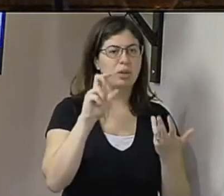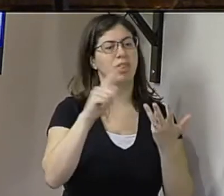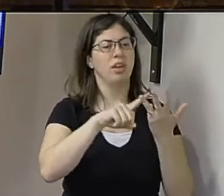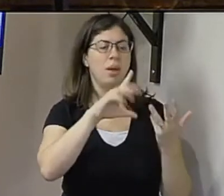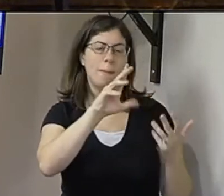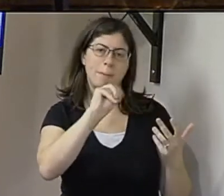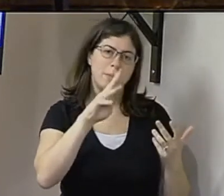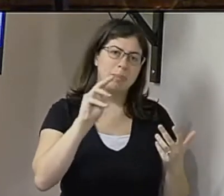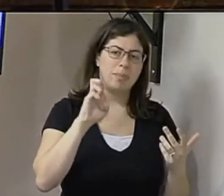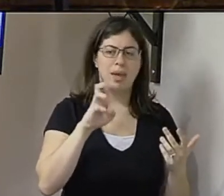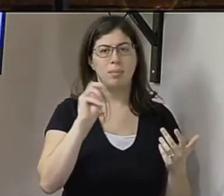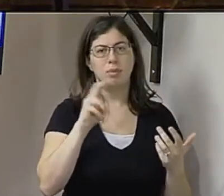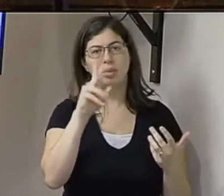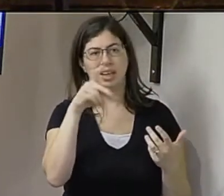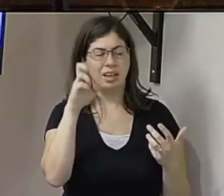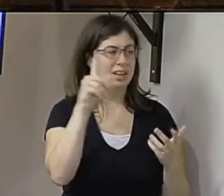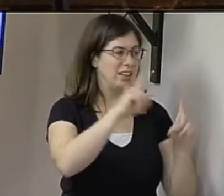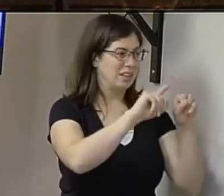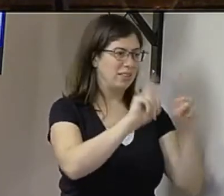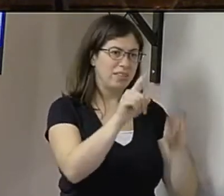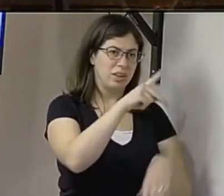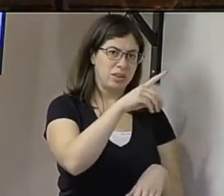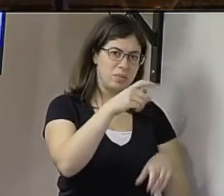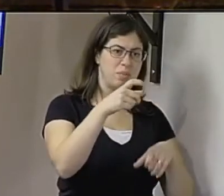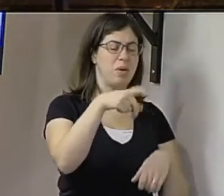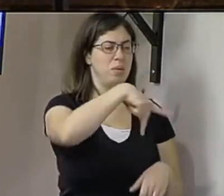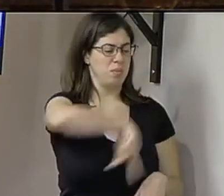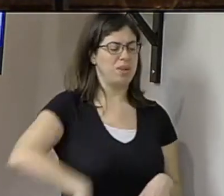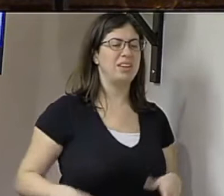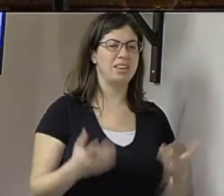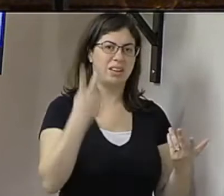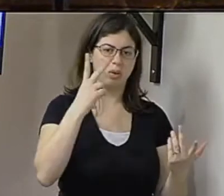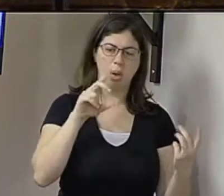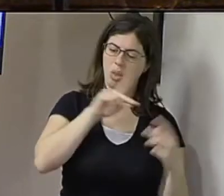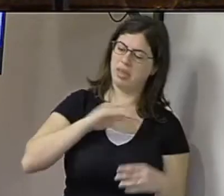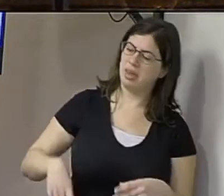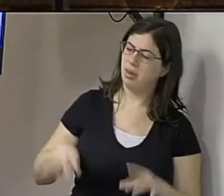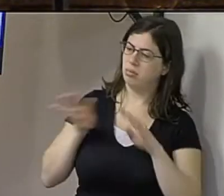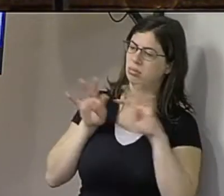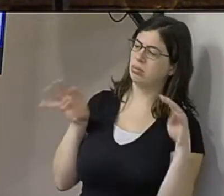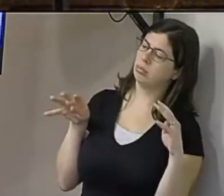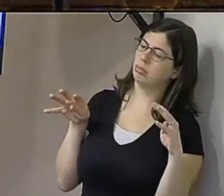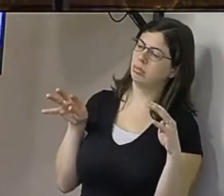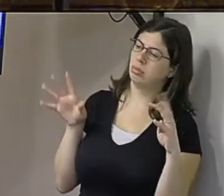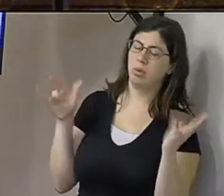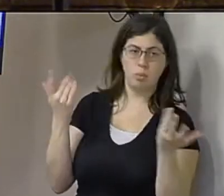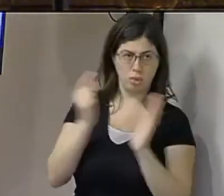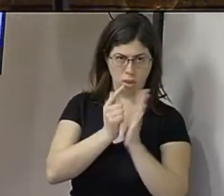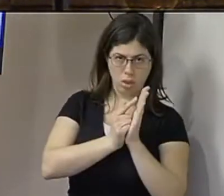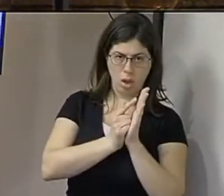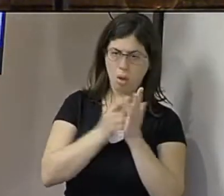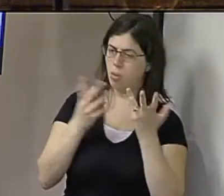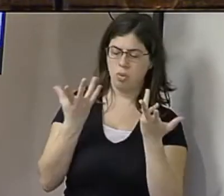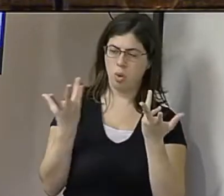and Memucan, the seven princes of Persia and Media, who saw the king's face and sat first in the kingdom. According to the law, what is to